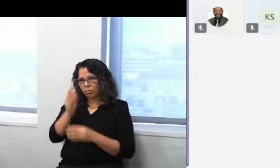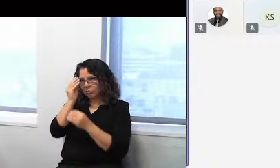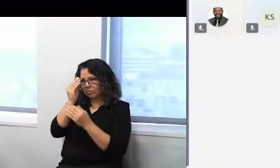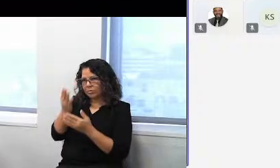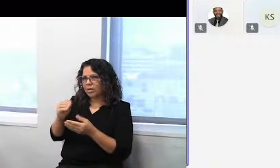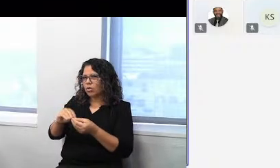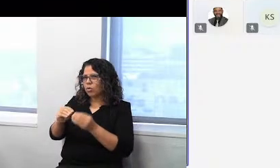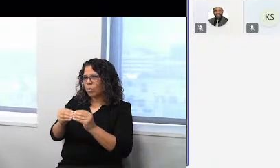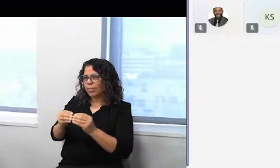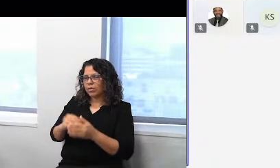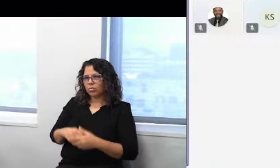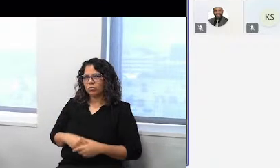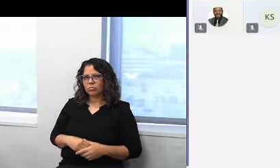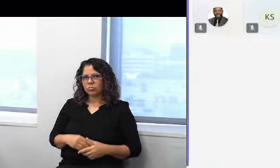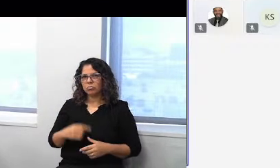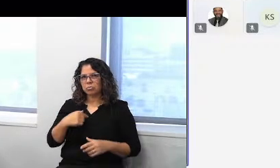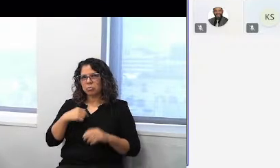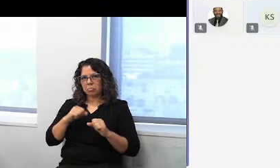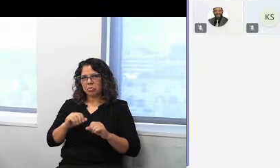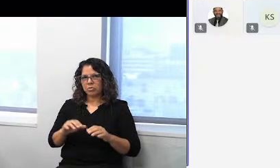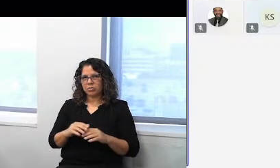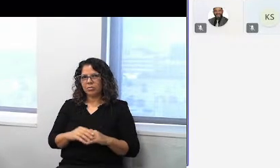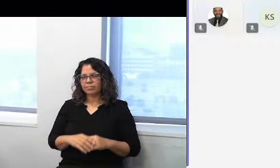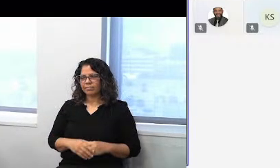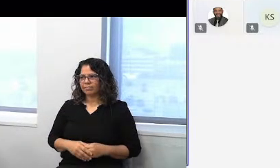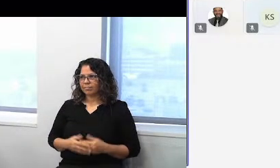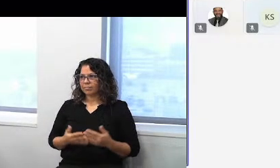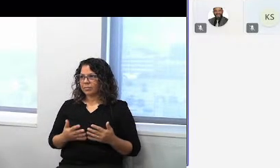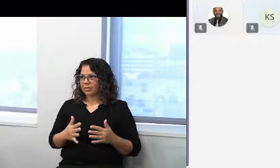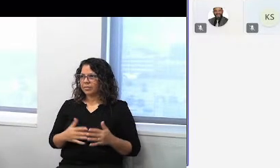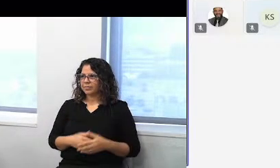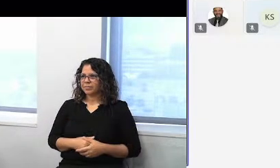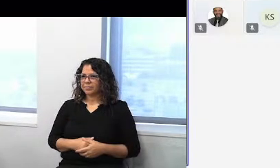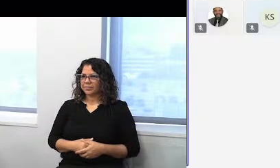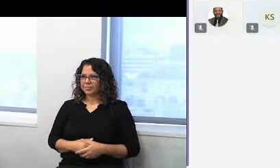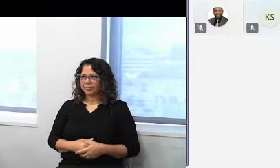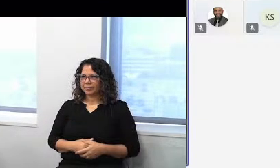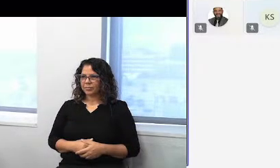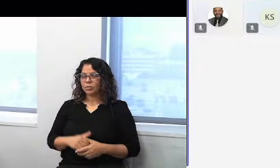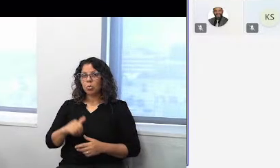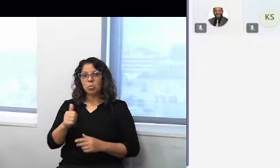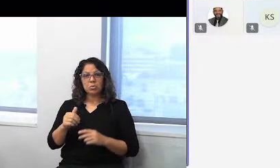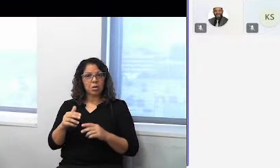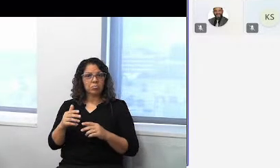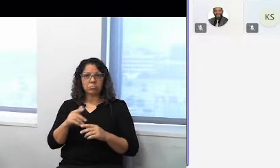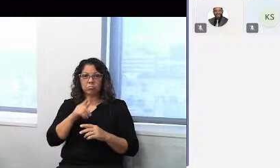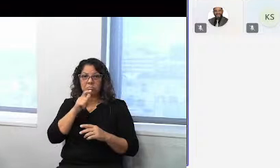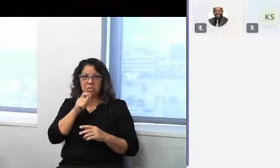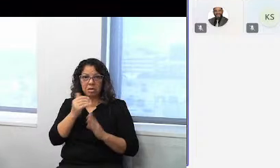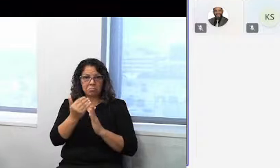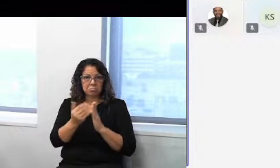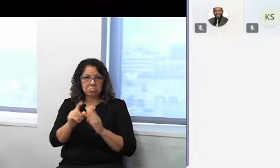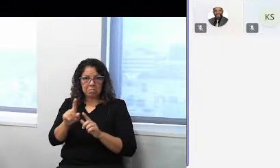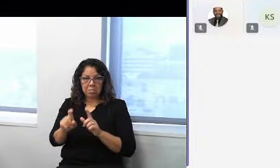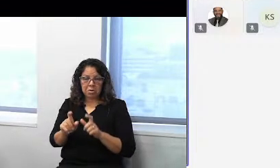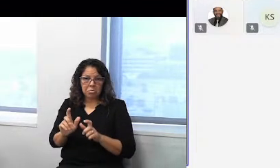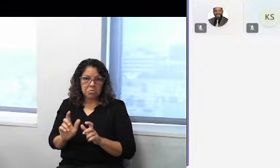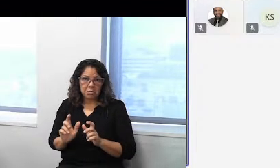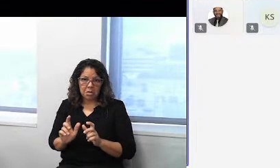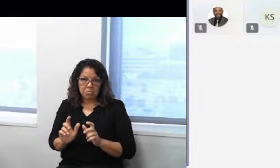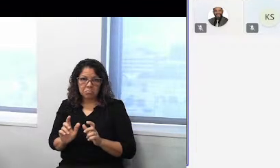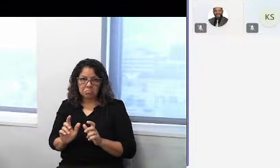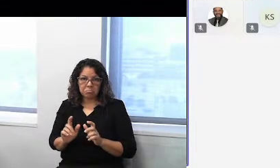do know. Is that it, Ms. Mercado? Yes. Okay. Are there any parties that wish to do any examination of panelists today?